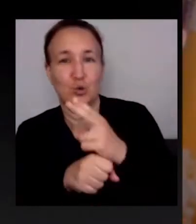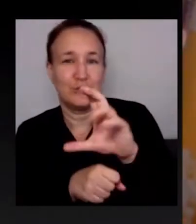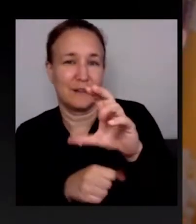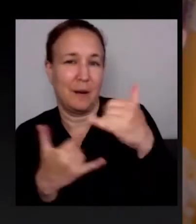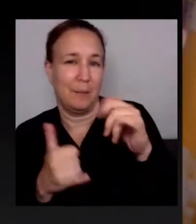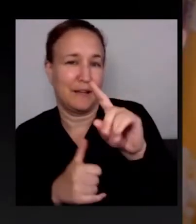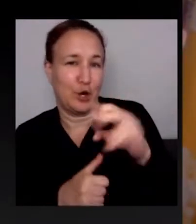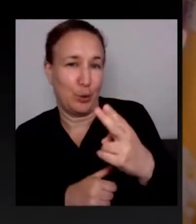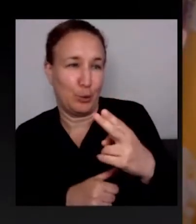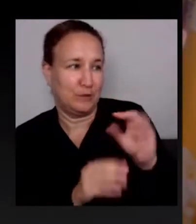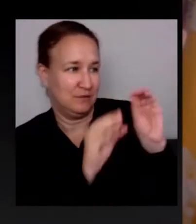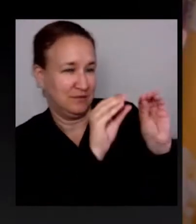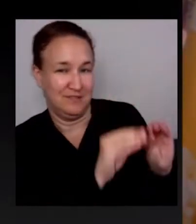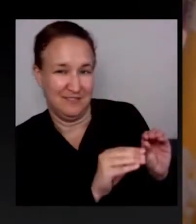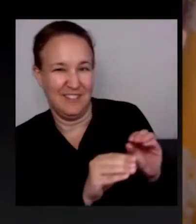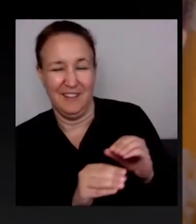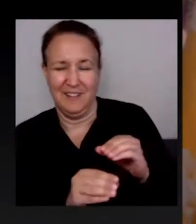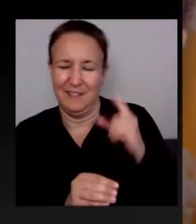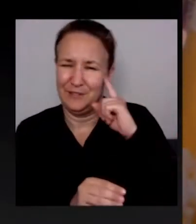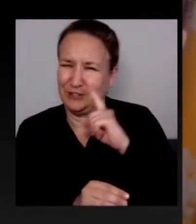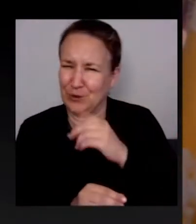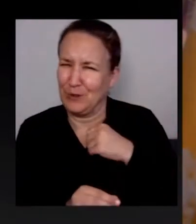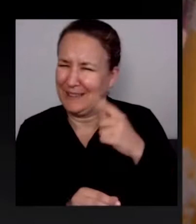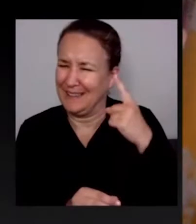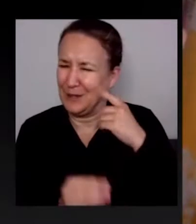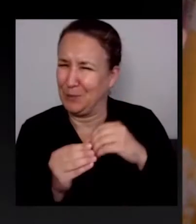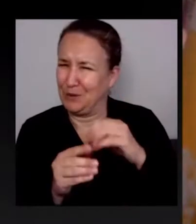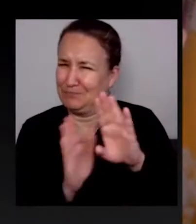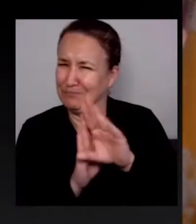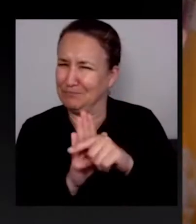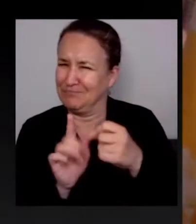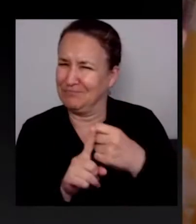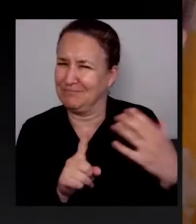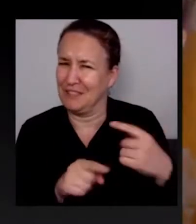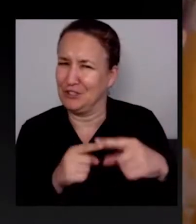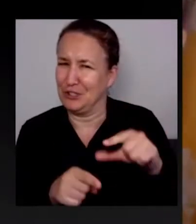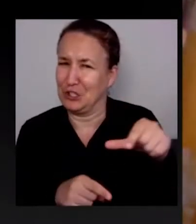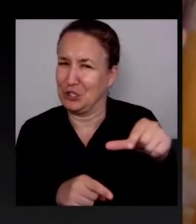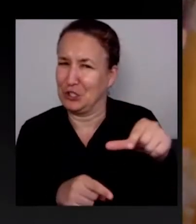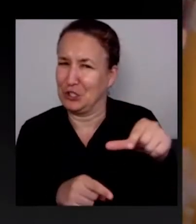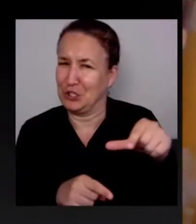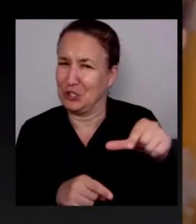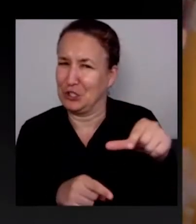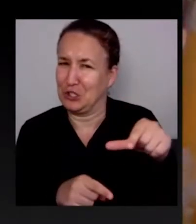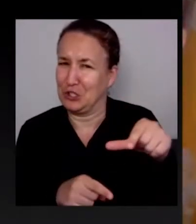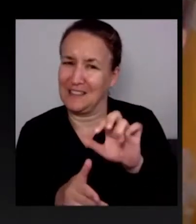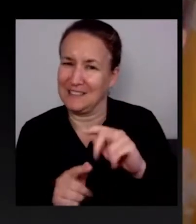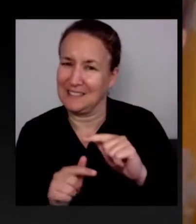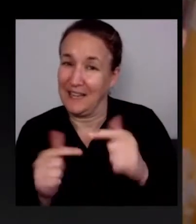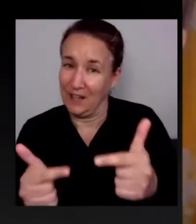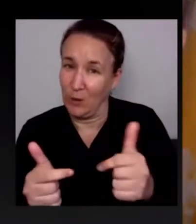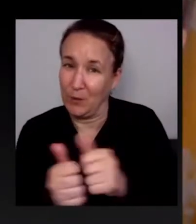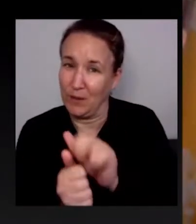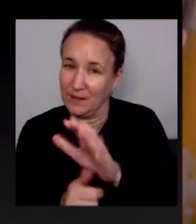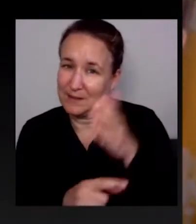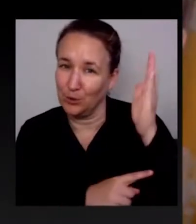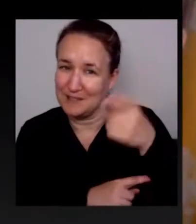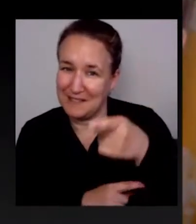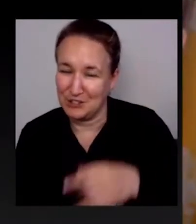sure we'll hear at least a little bit more context on that during Q&A. So we're going to let Dalton take it away with his